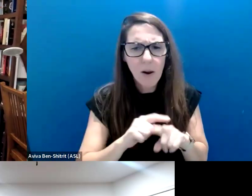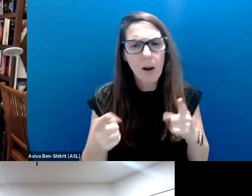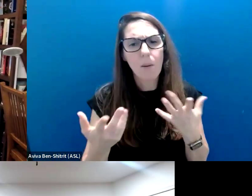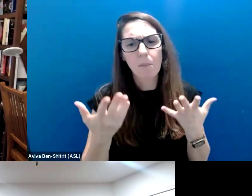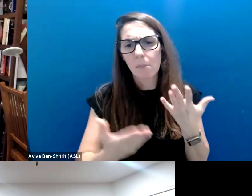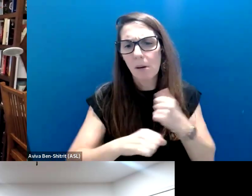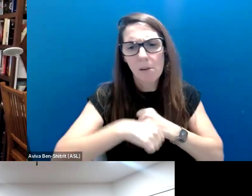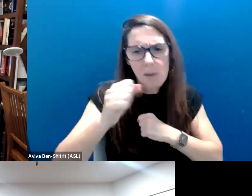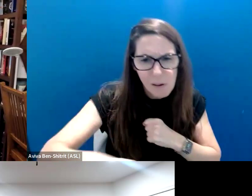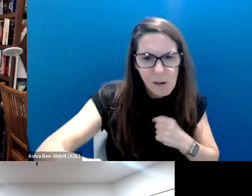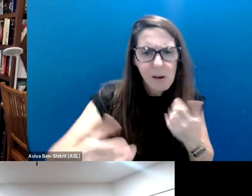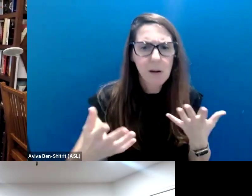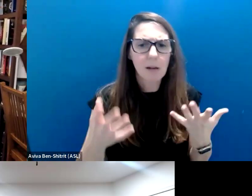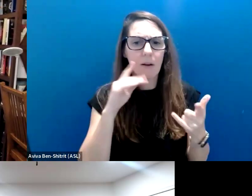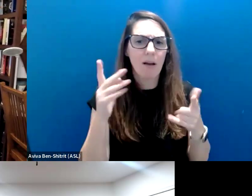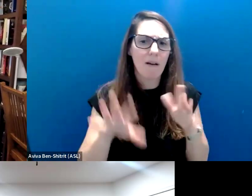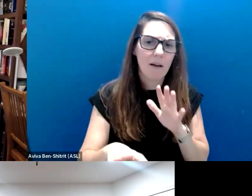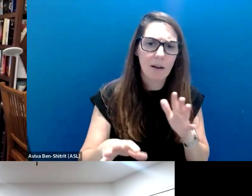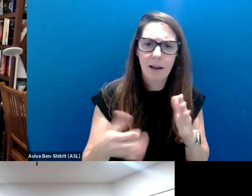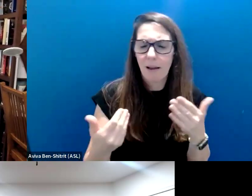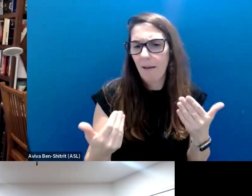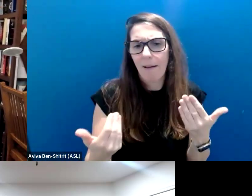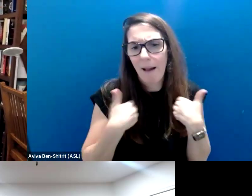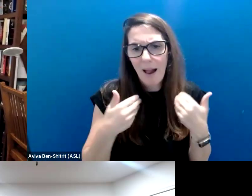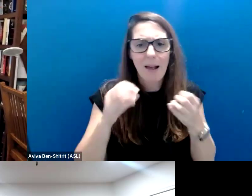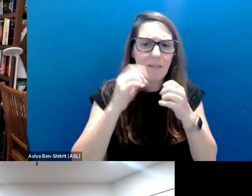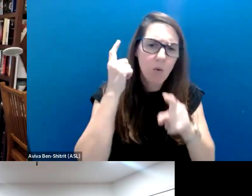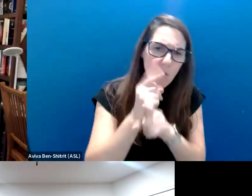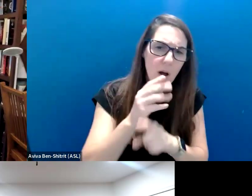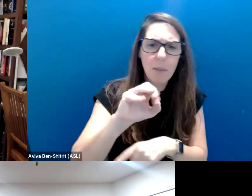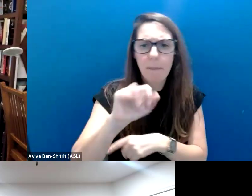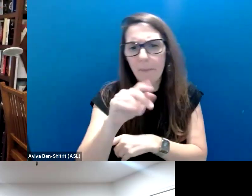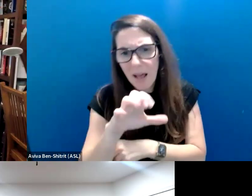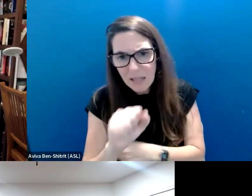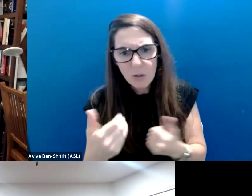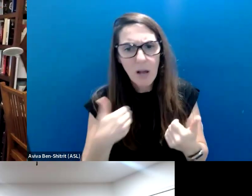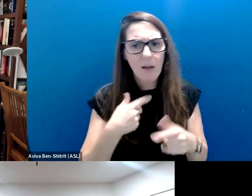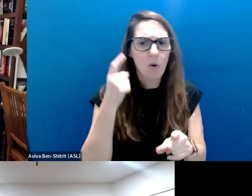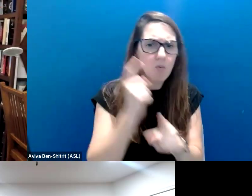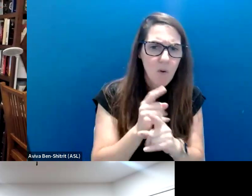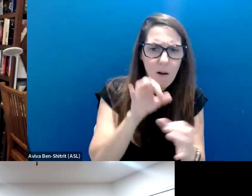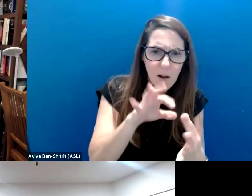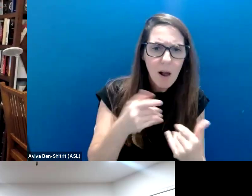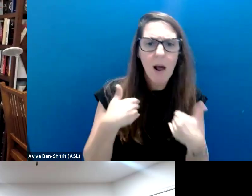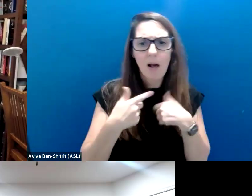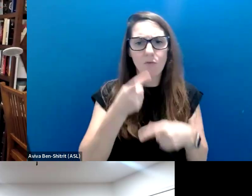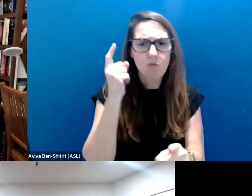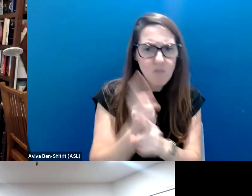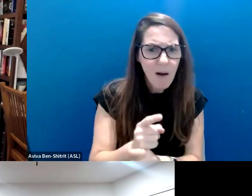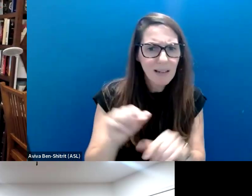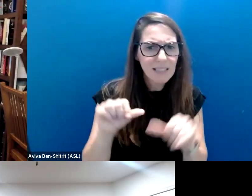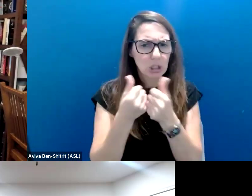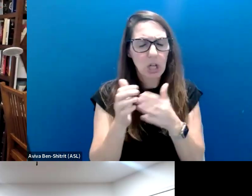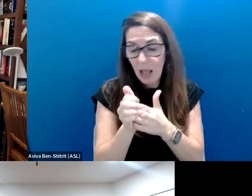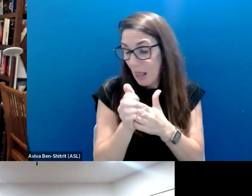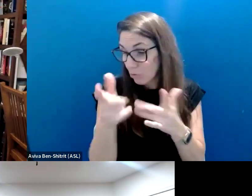committee, to find the right metrics, to make sure they have the right input, have the right agency leadership, this would be a good time to do